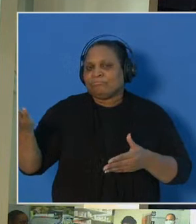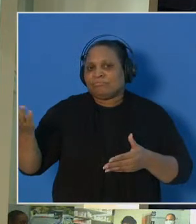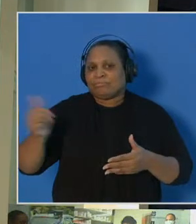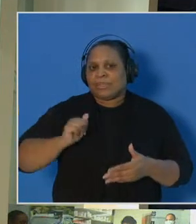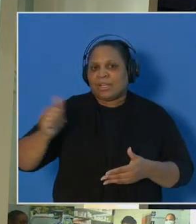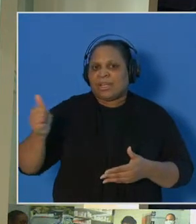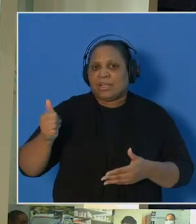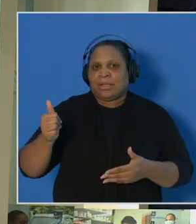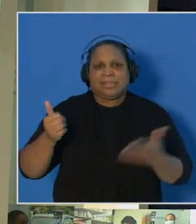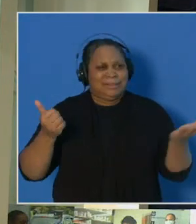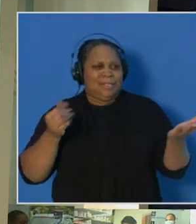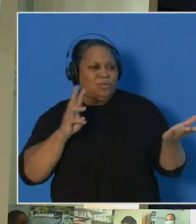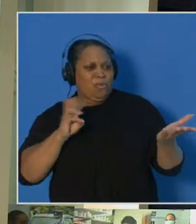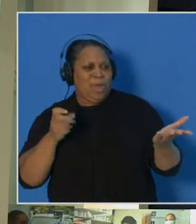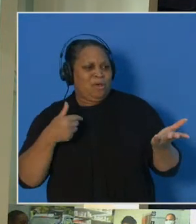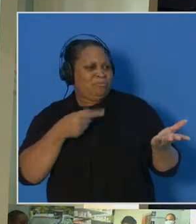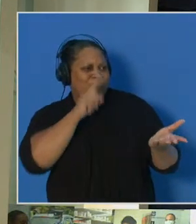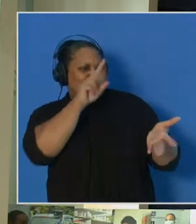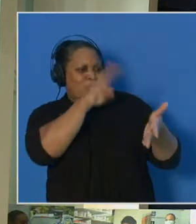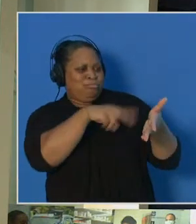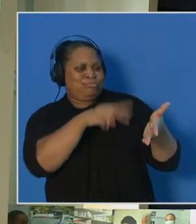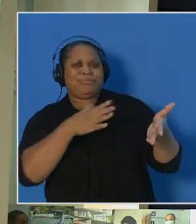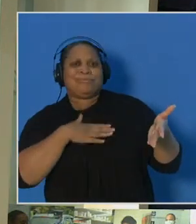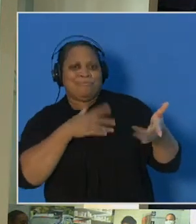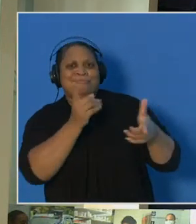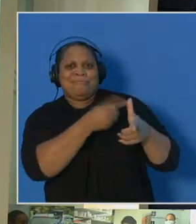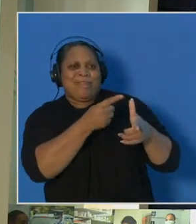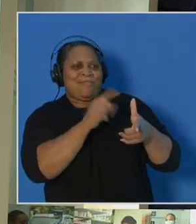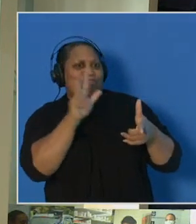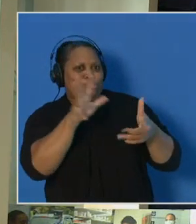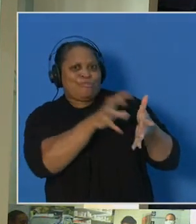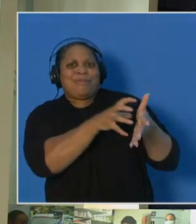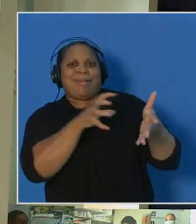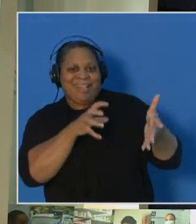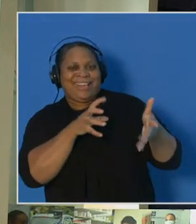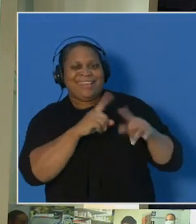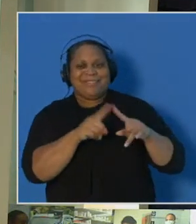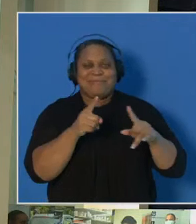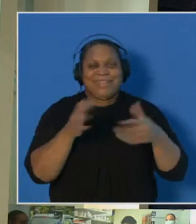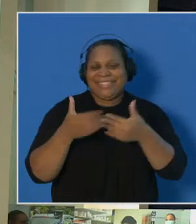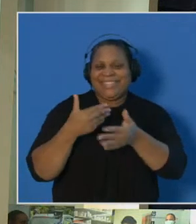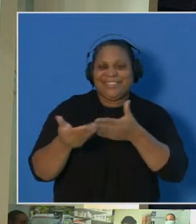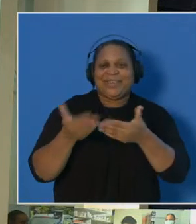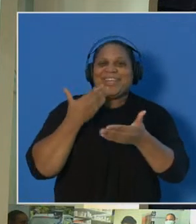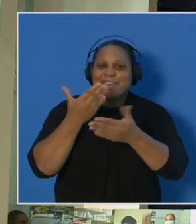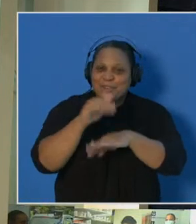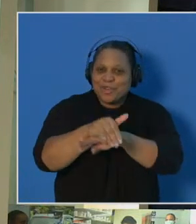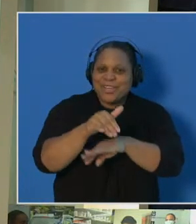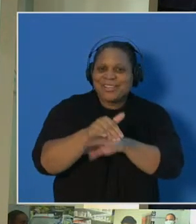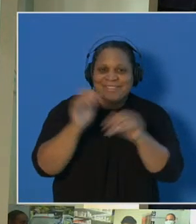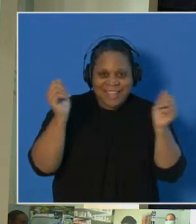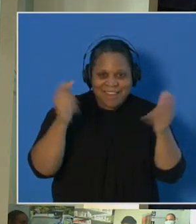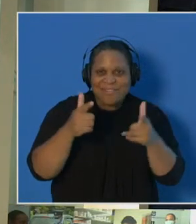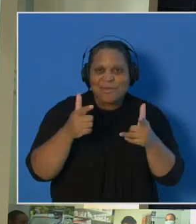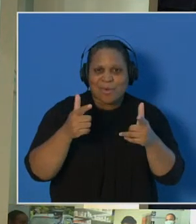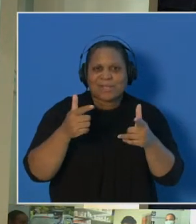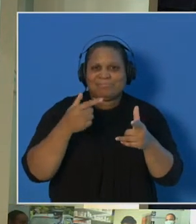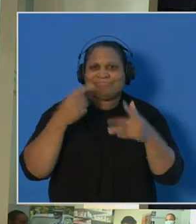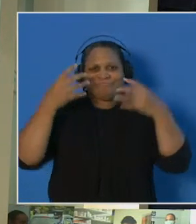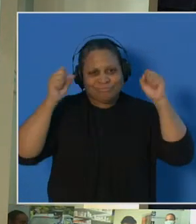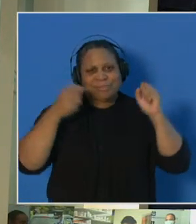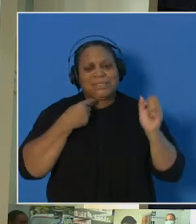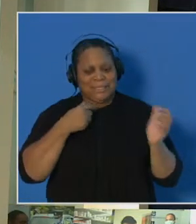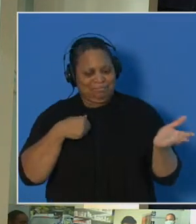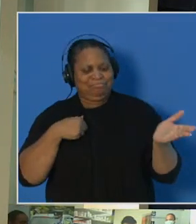my first 3 paragraphs, but that's okay. Good evening, everyone. And as the Premier said, and I'm happy to